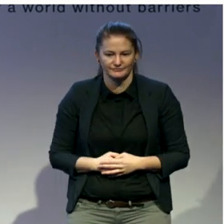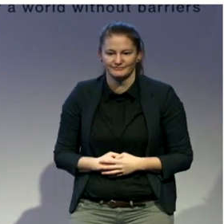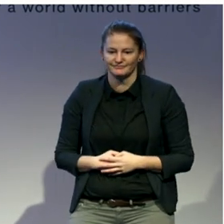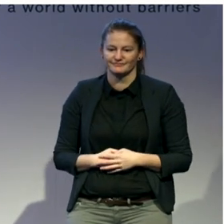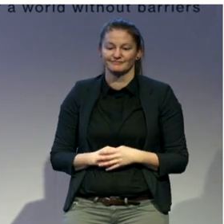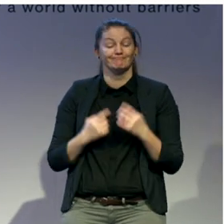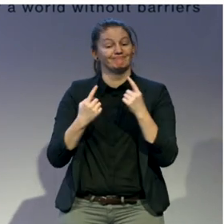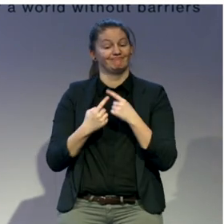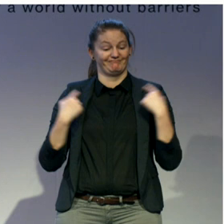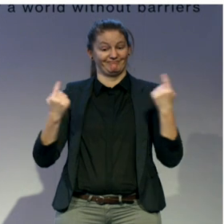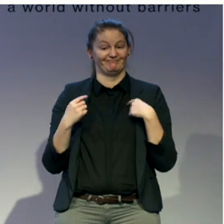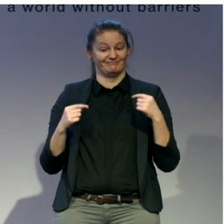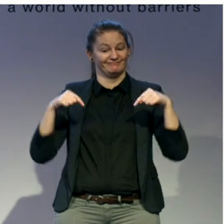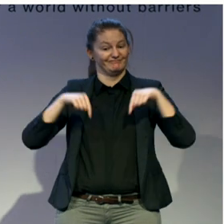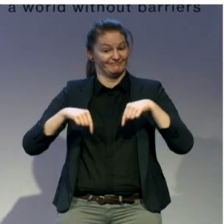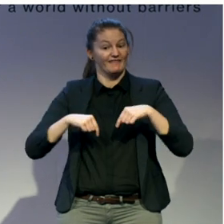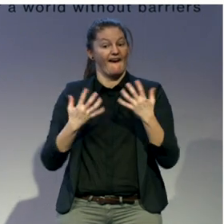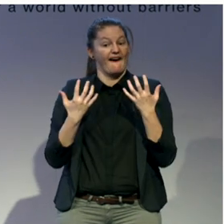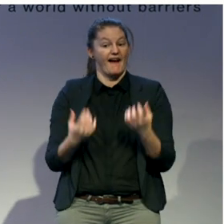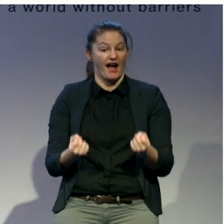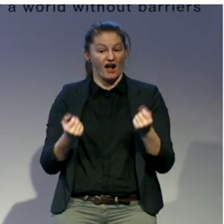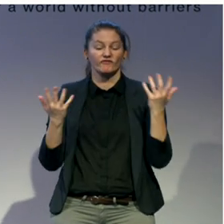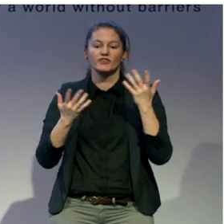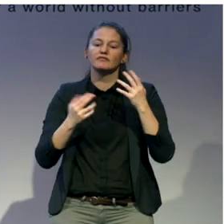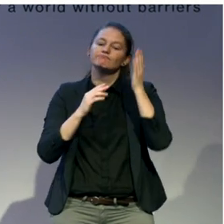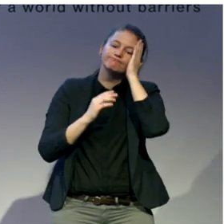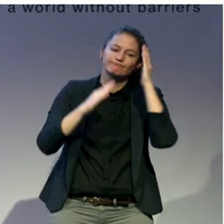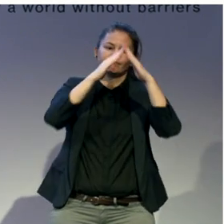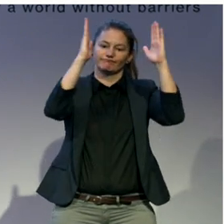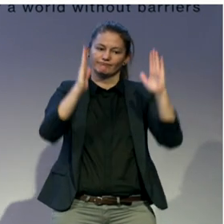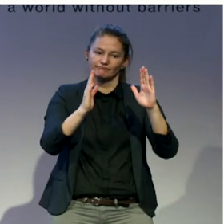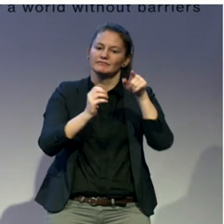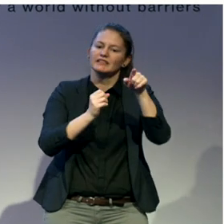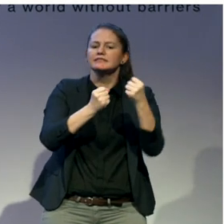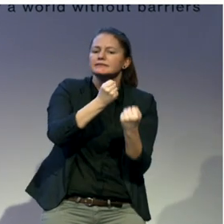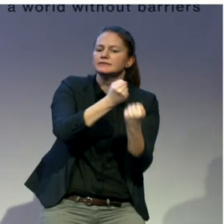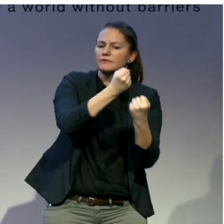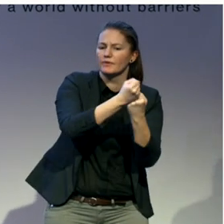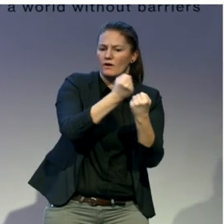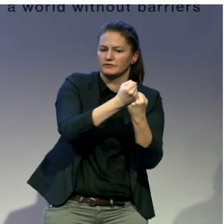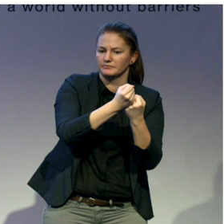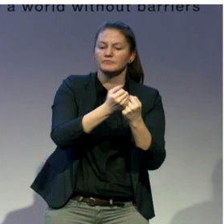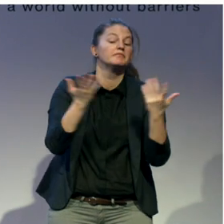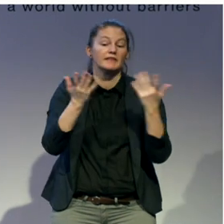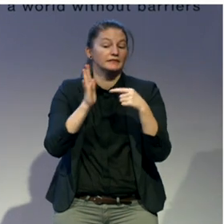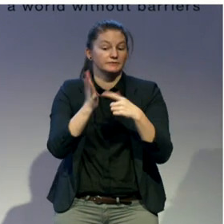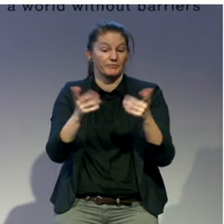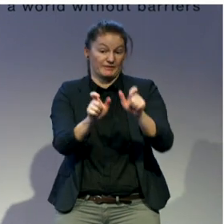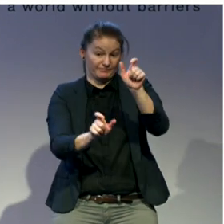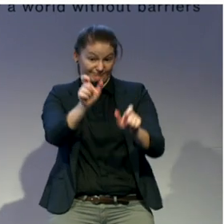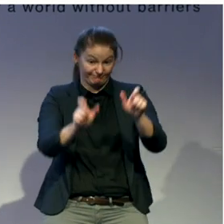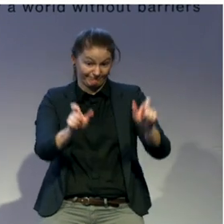environment that sees the participants' needs through personal program. Each of the apartments